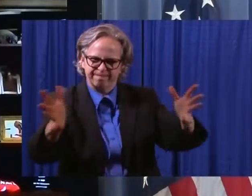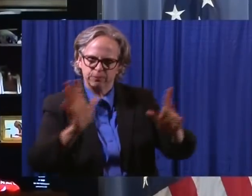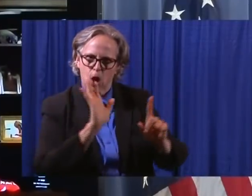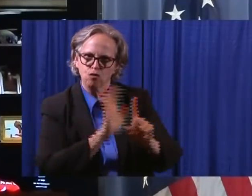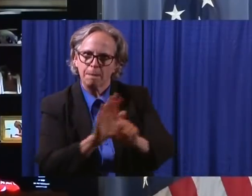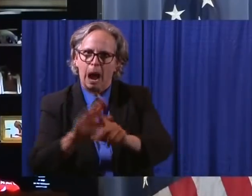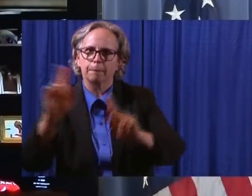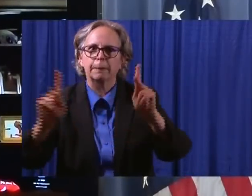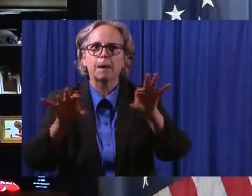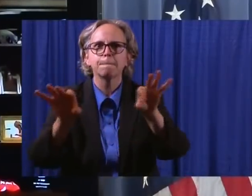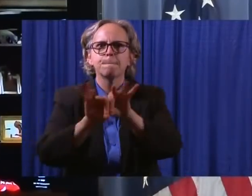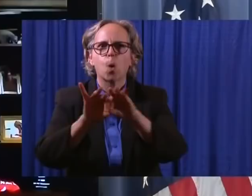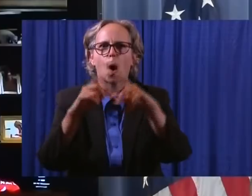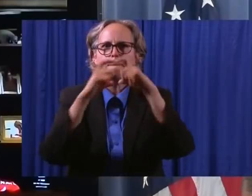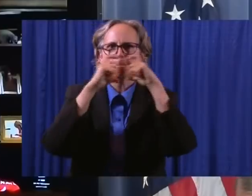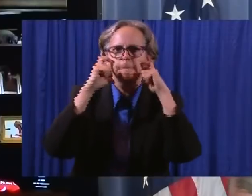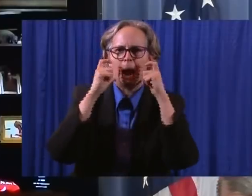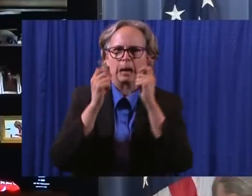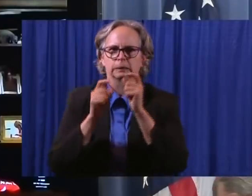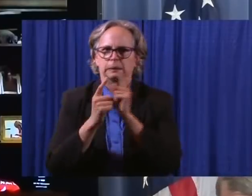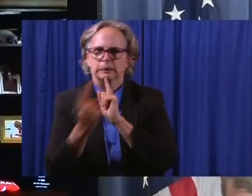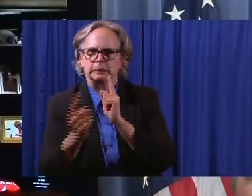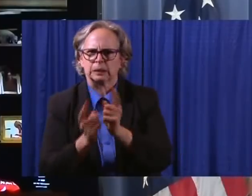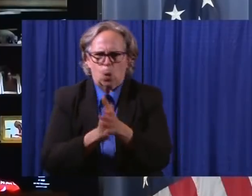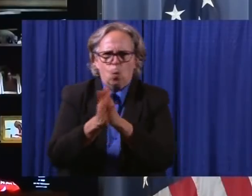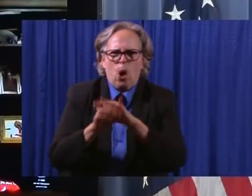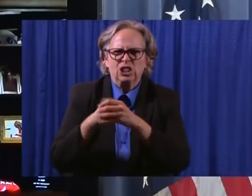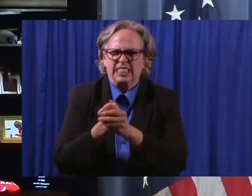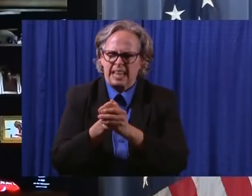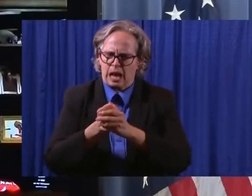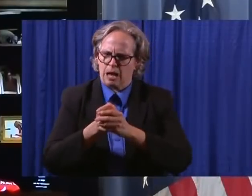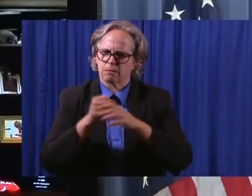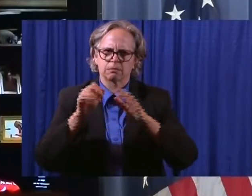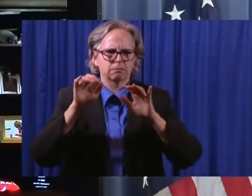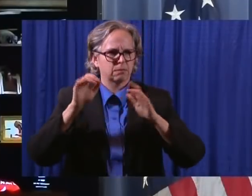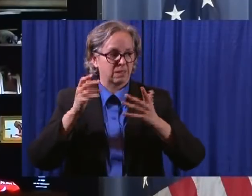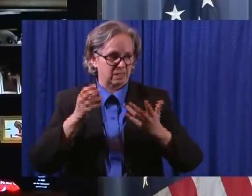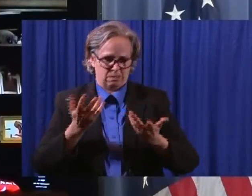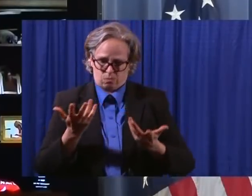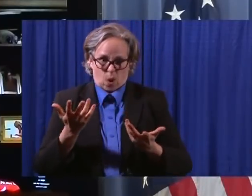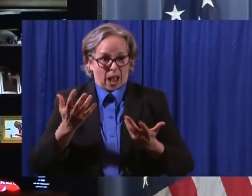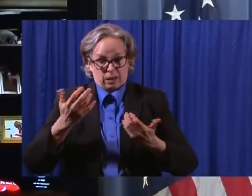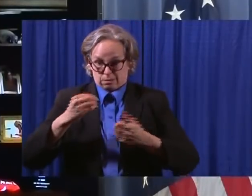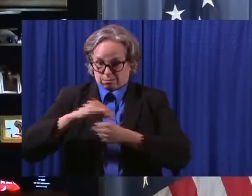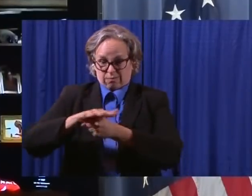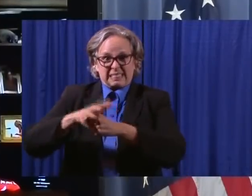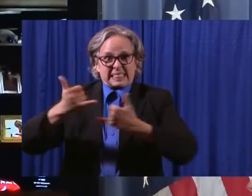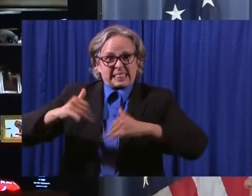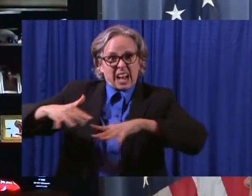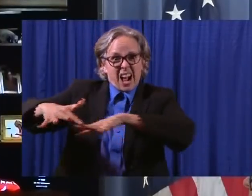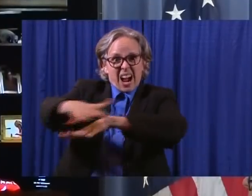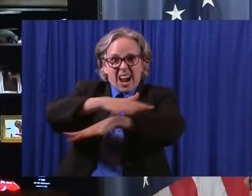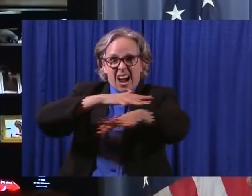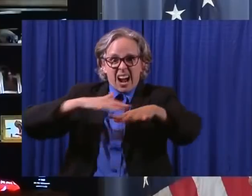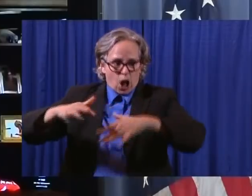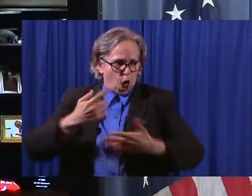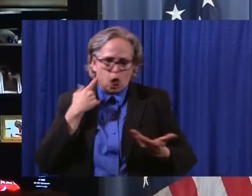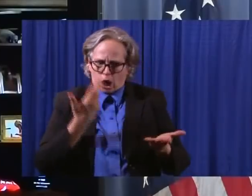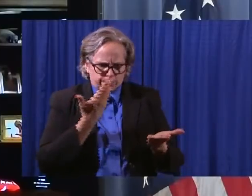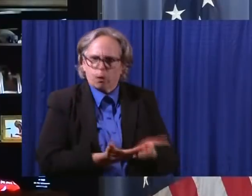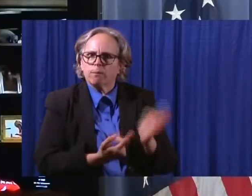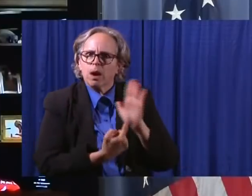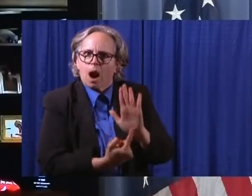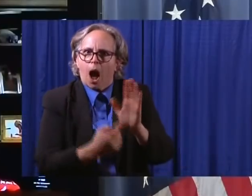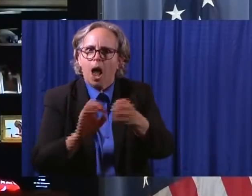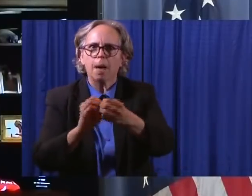community. You know, this virus remains in our community, but we certainly can safely live with this virus as we continue to open up our